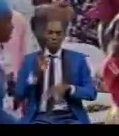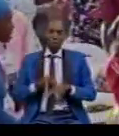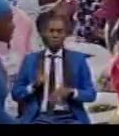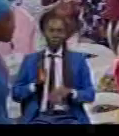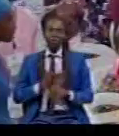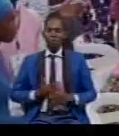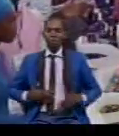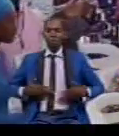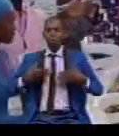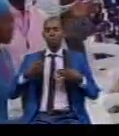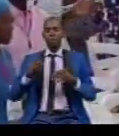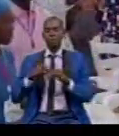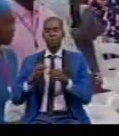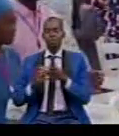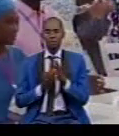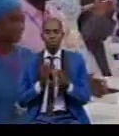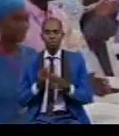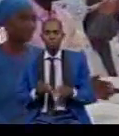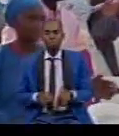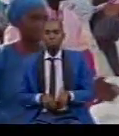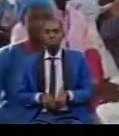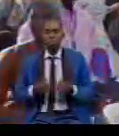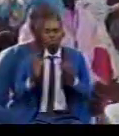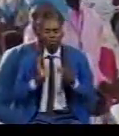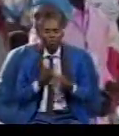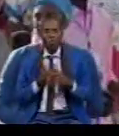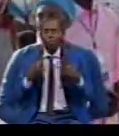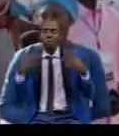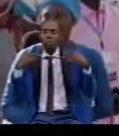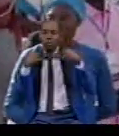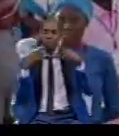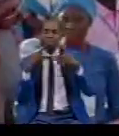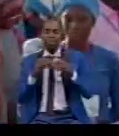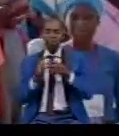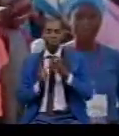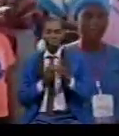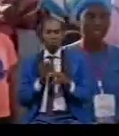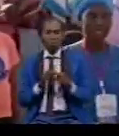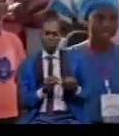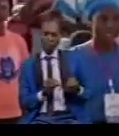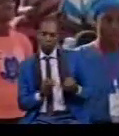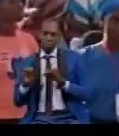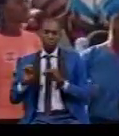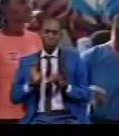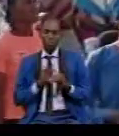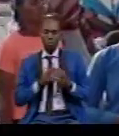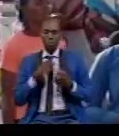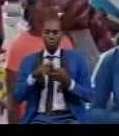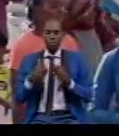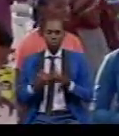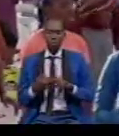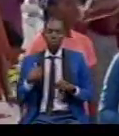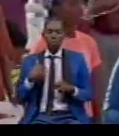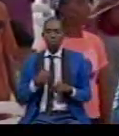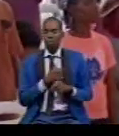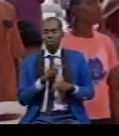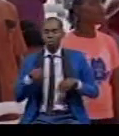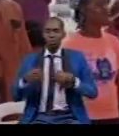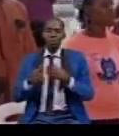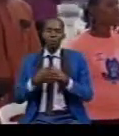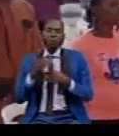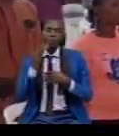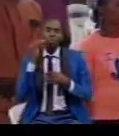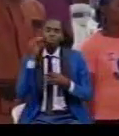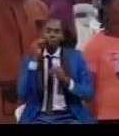yoke. Move our mountain. Let that us go lifestyle back the testimonies in Jesus' name. Of the name. Snake